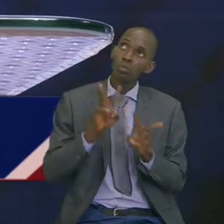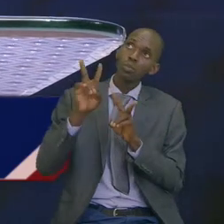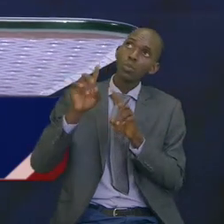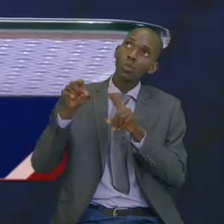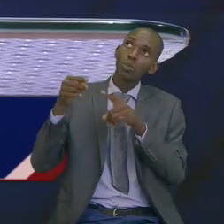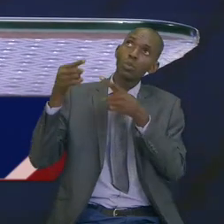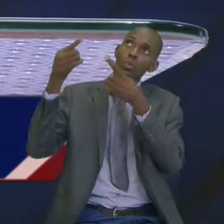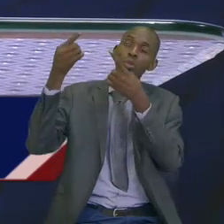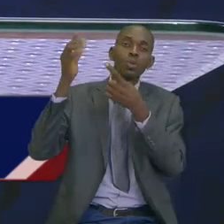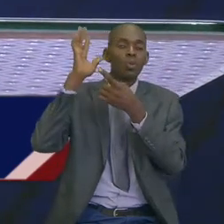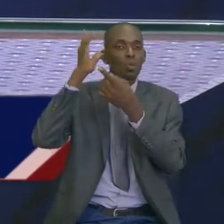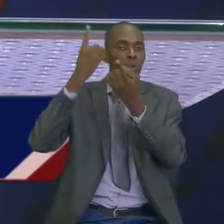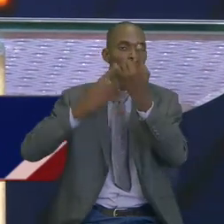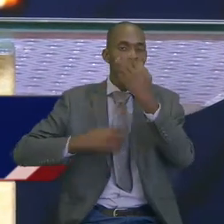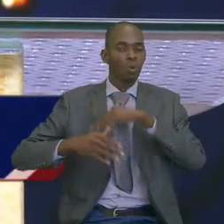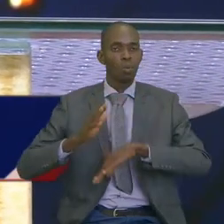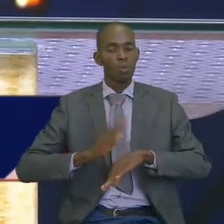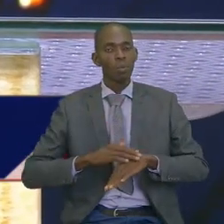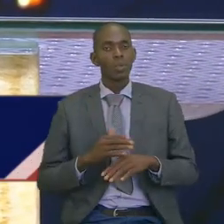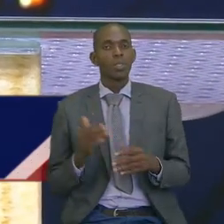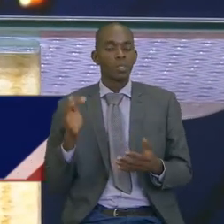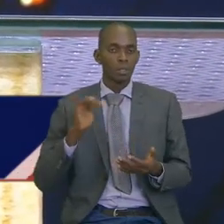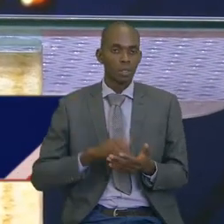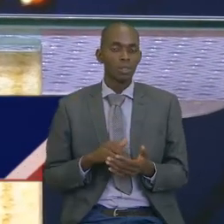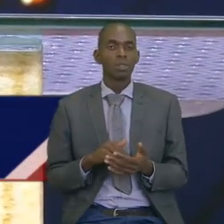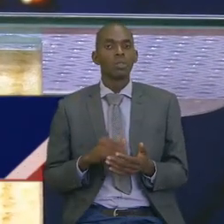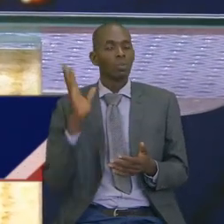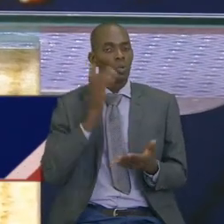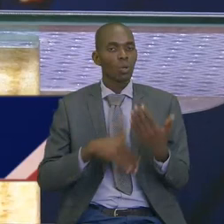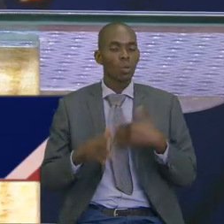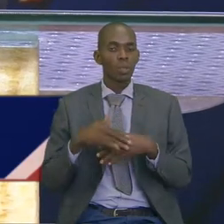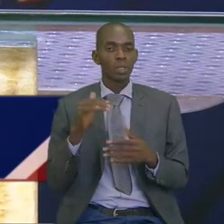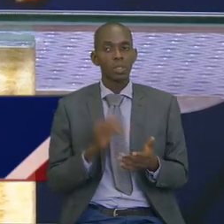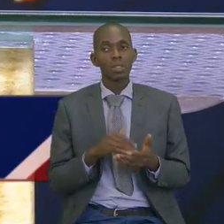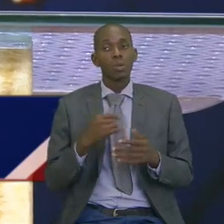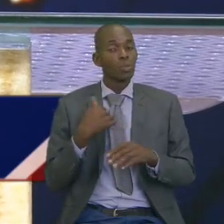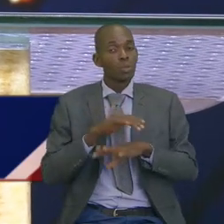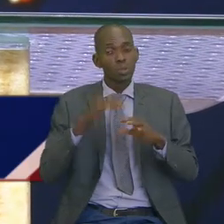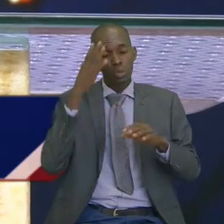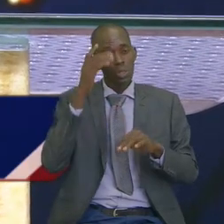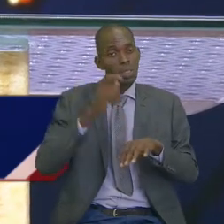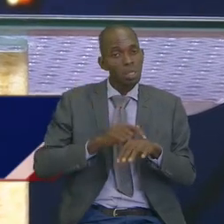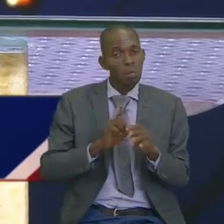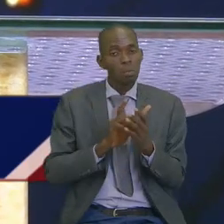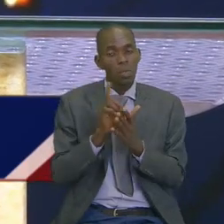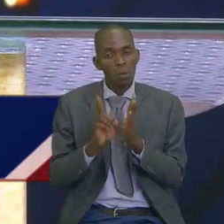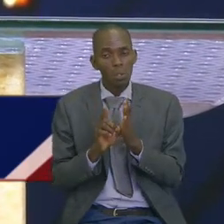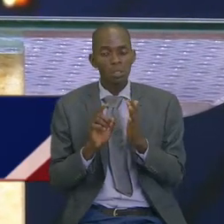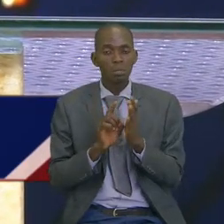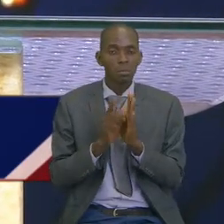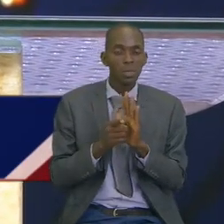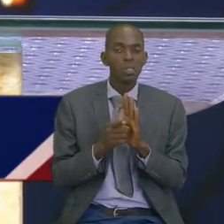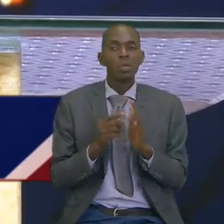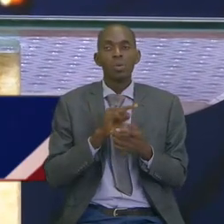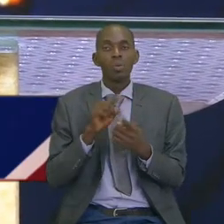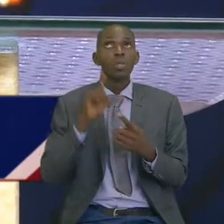he will come again. The Lord is coming again. We don't know the time, the hour, or the minute when he's coming. That's why